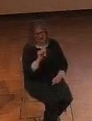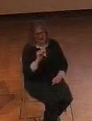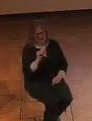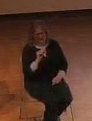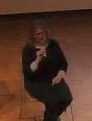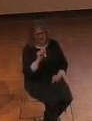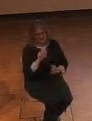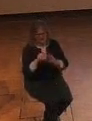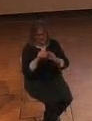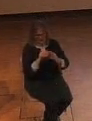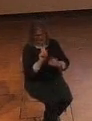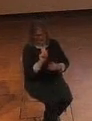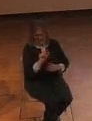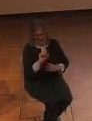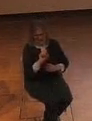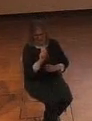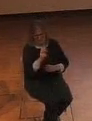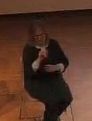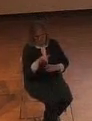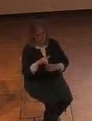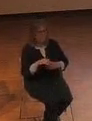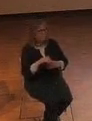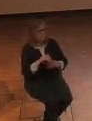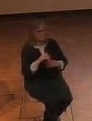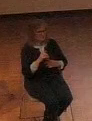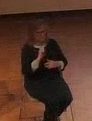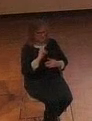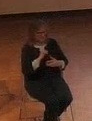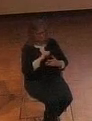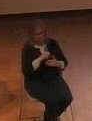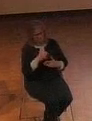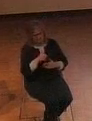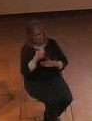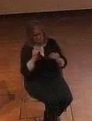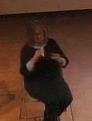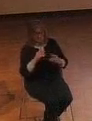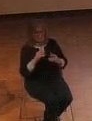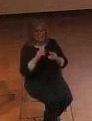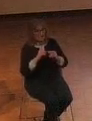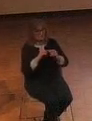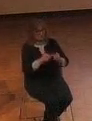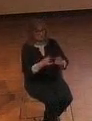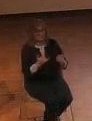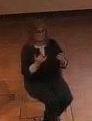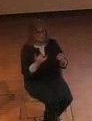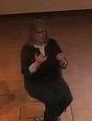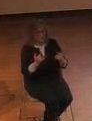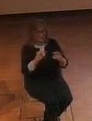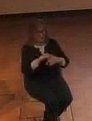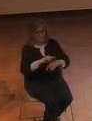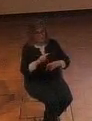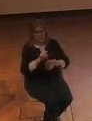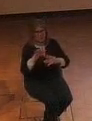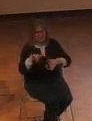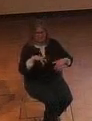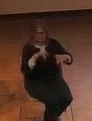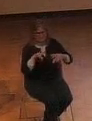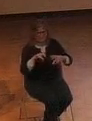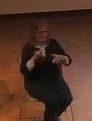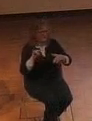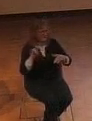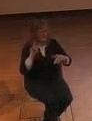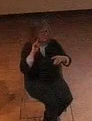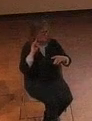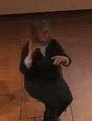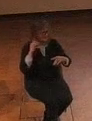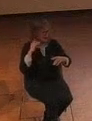and myself. Today's event runs until 1 o'clock, and it's being recorded, hence the sound effects. So if you